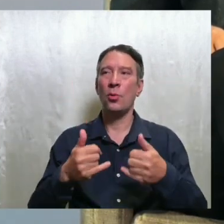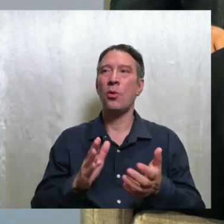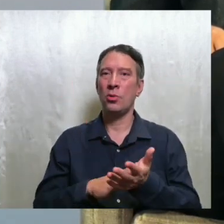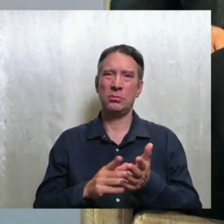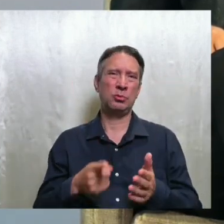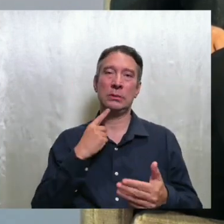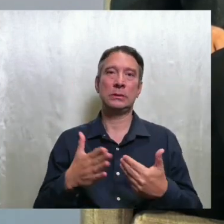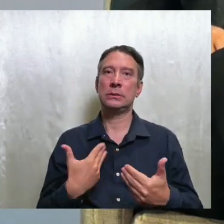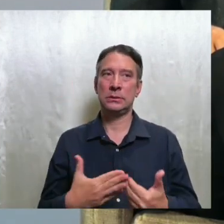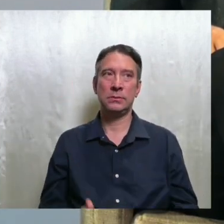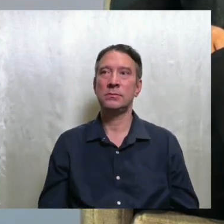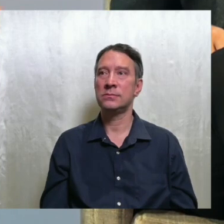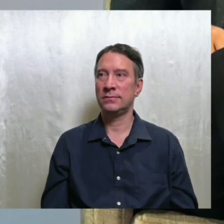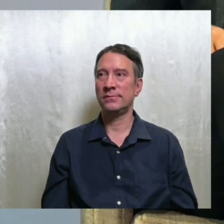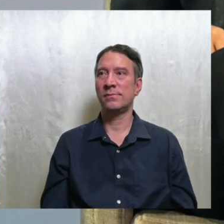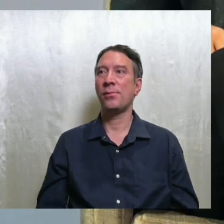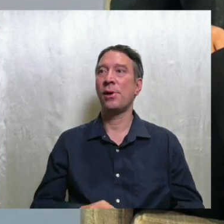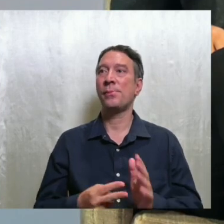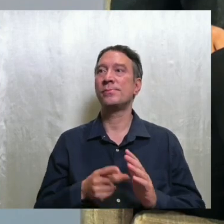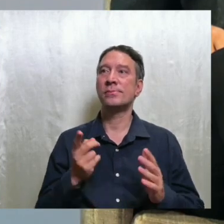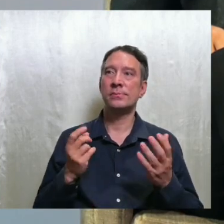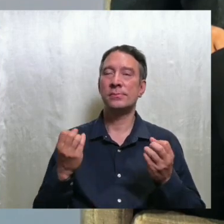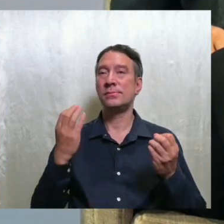to keep them encouraged across it. So it's a